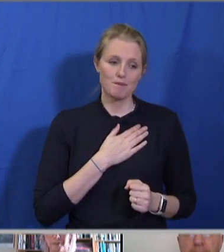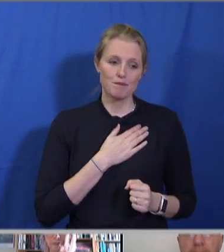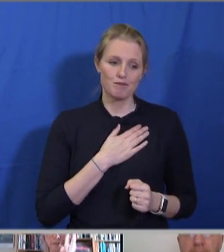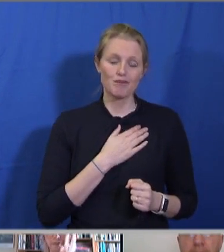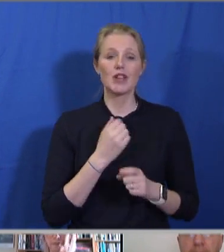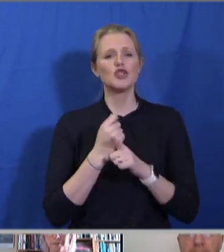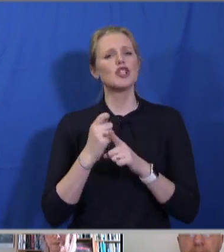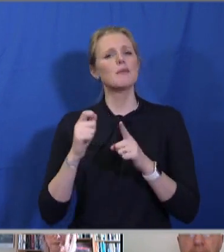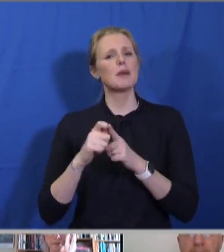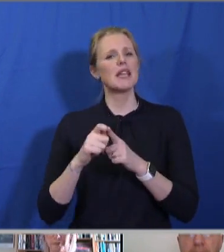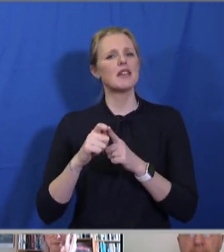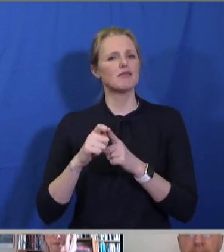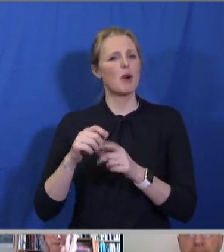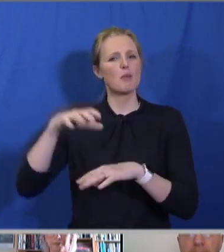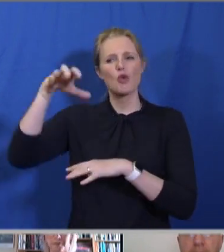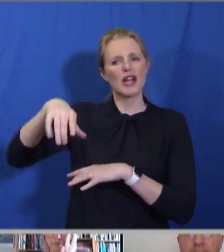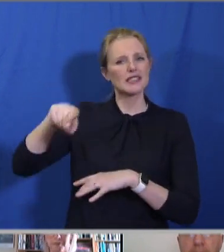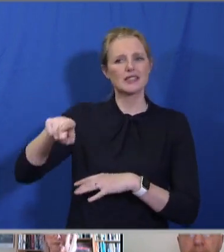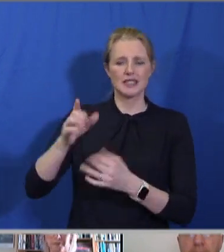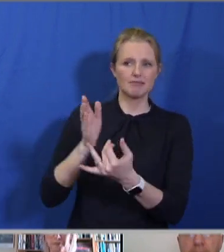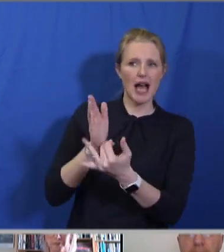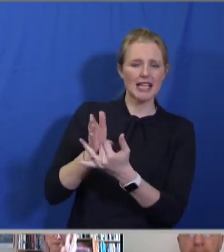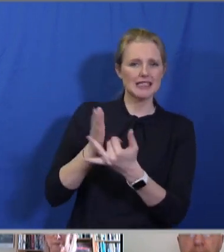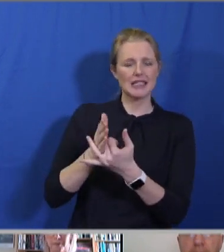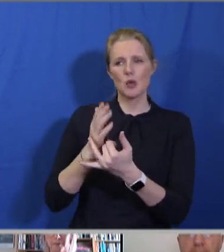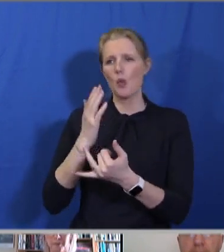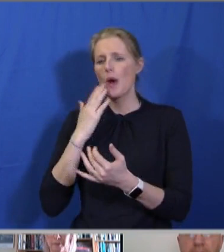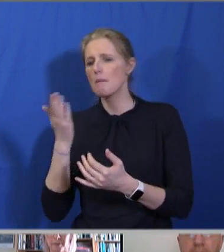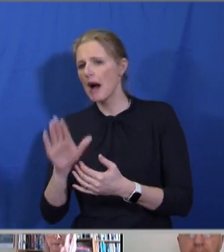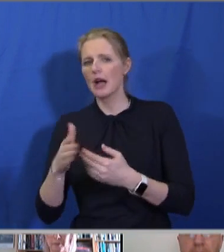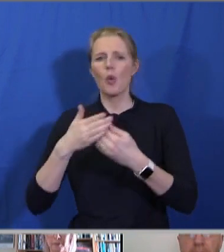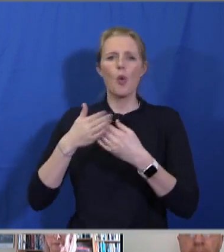GP practices and accessibility, I think there is